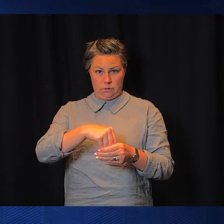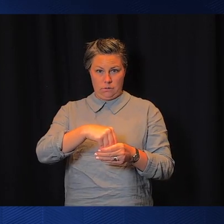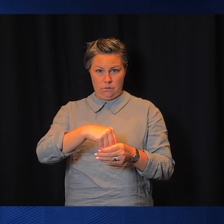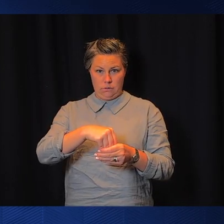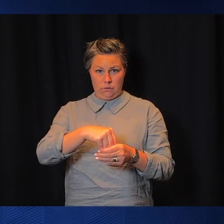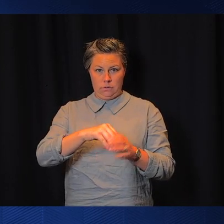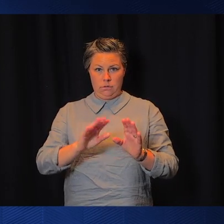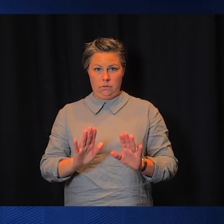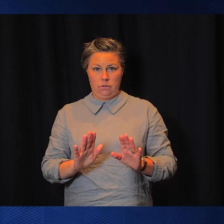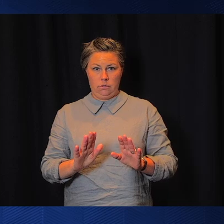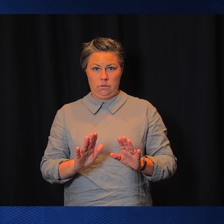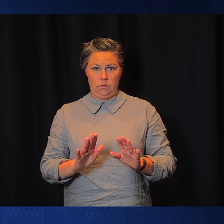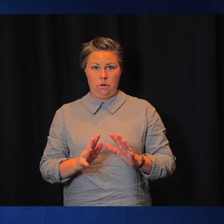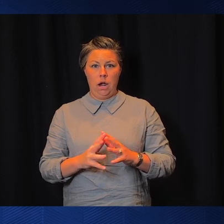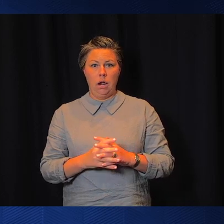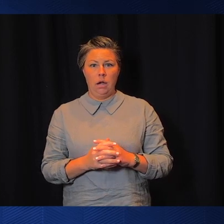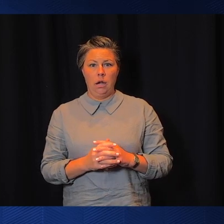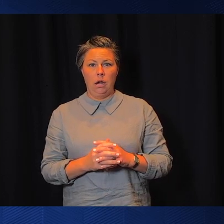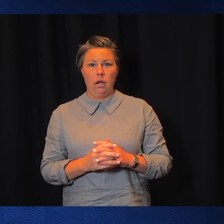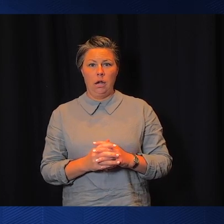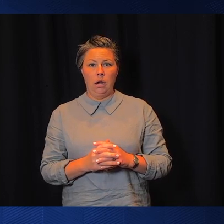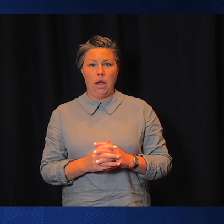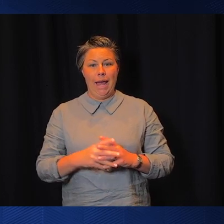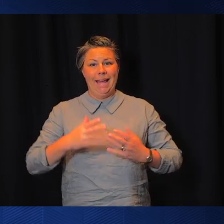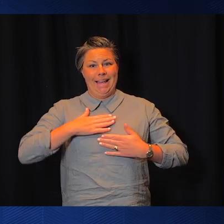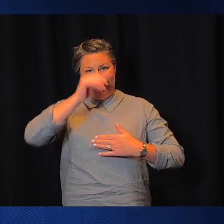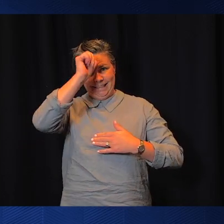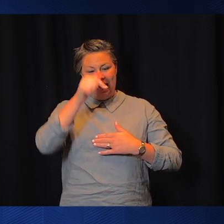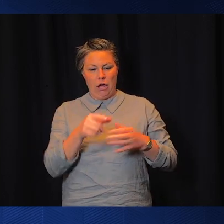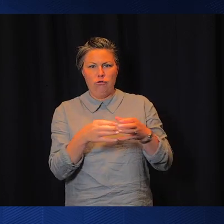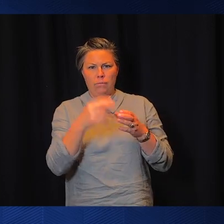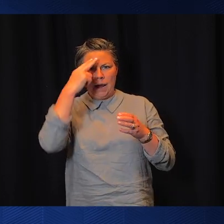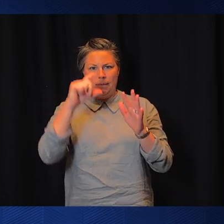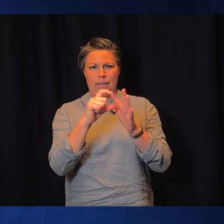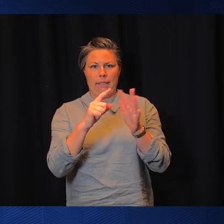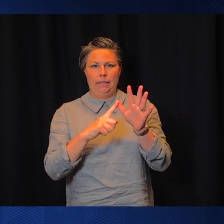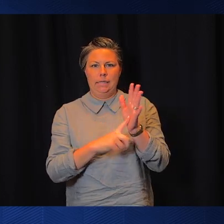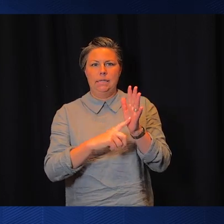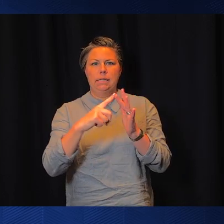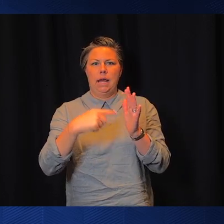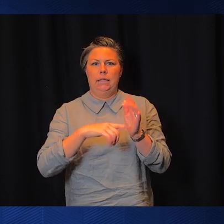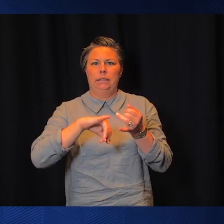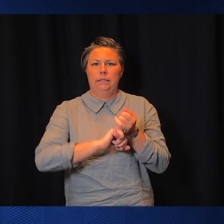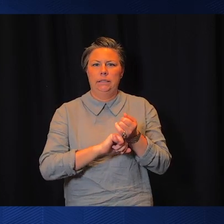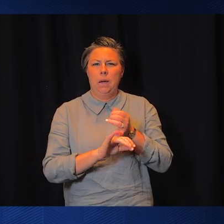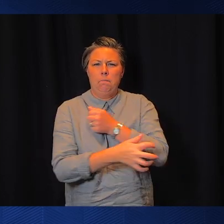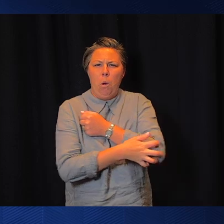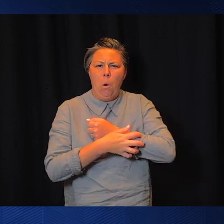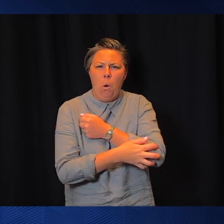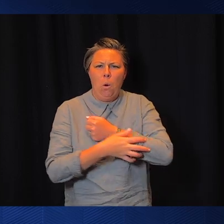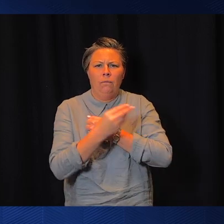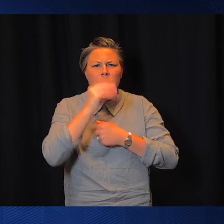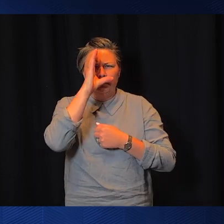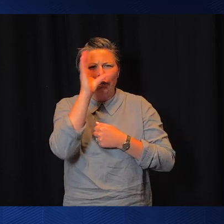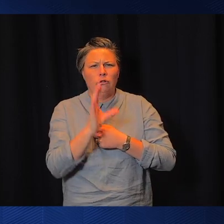poor are still excluded? Sure. How we can localize? Because